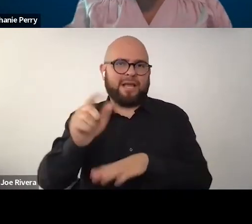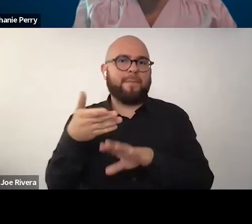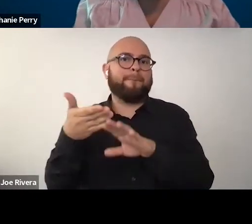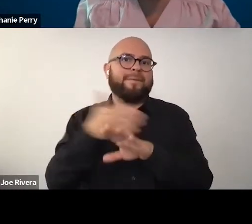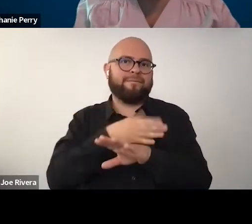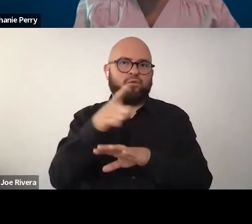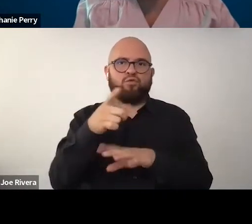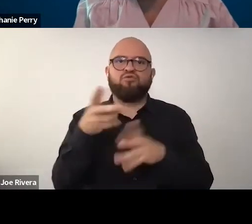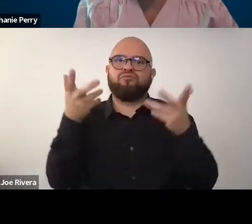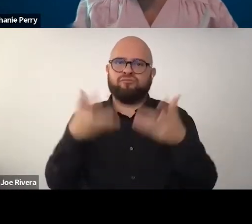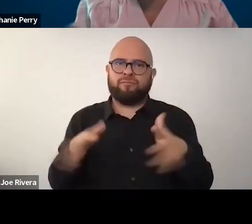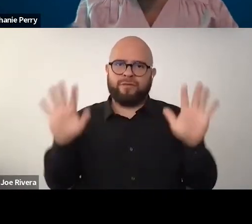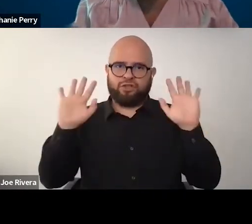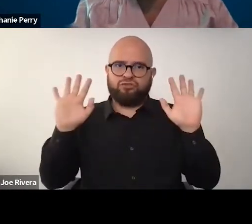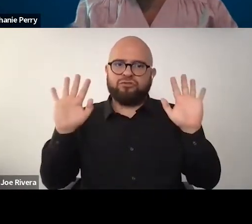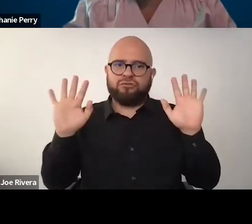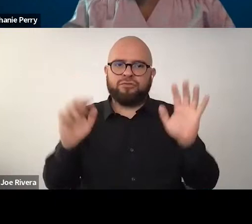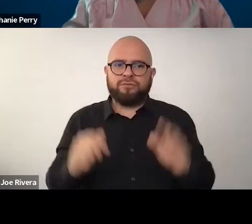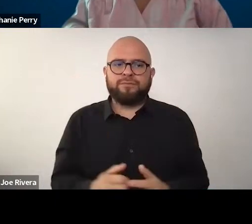wrapped.